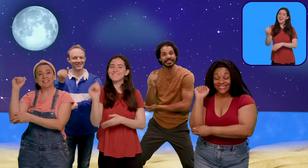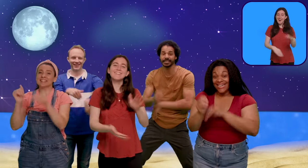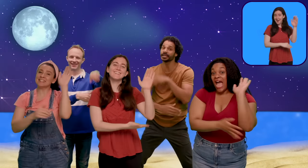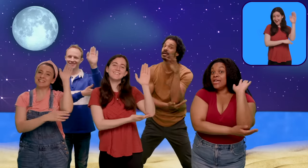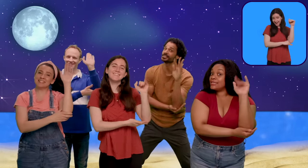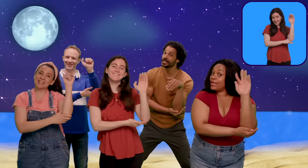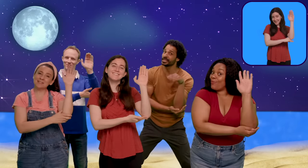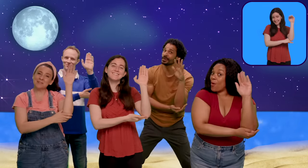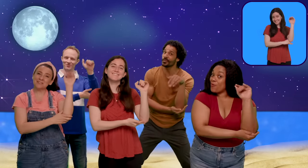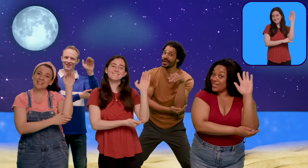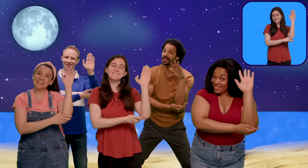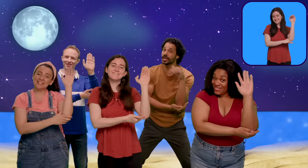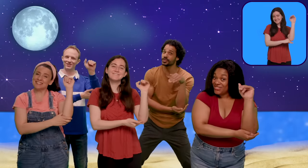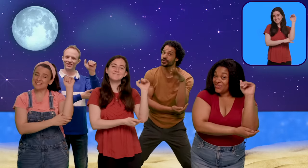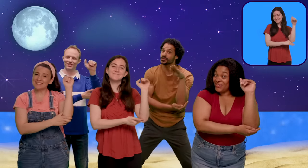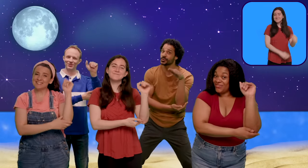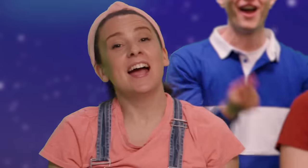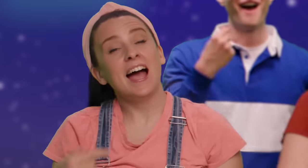skinnamarink-a-dink-a-dink,